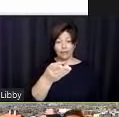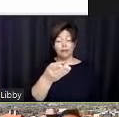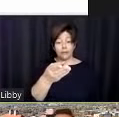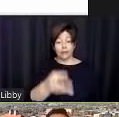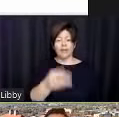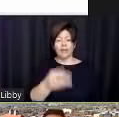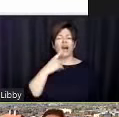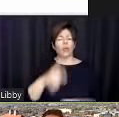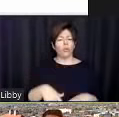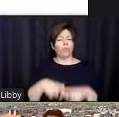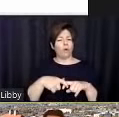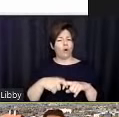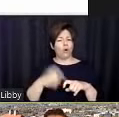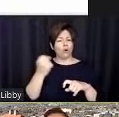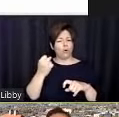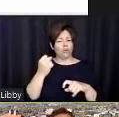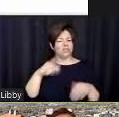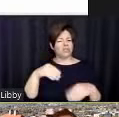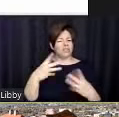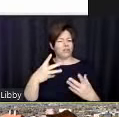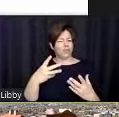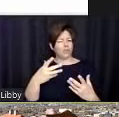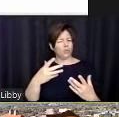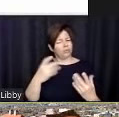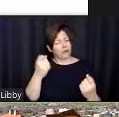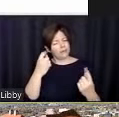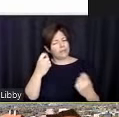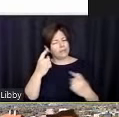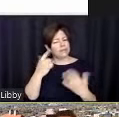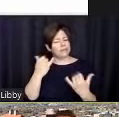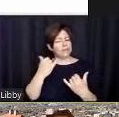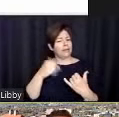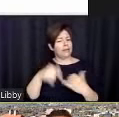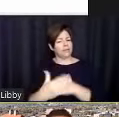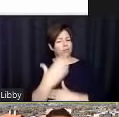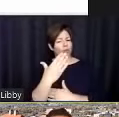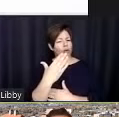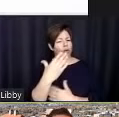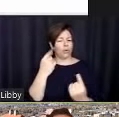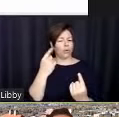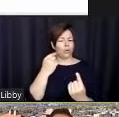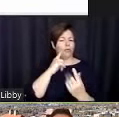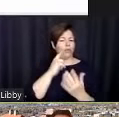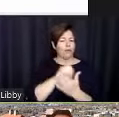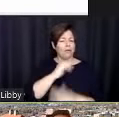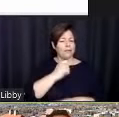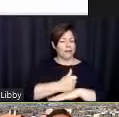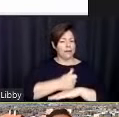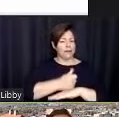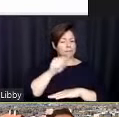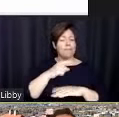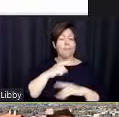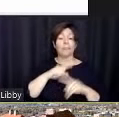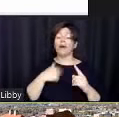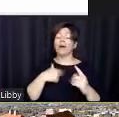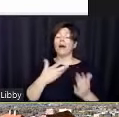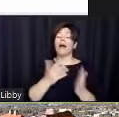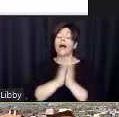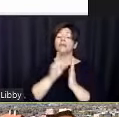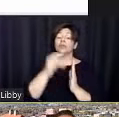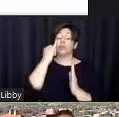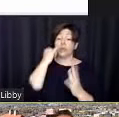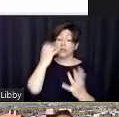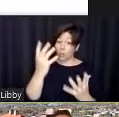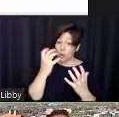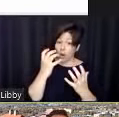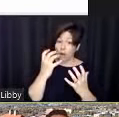here for just a second to kind of give you a sense of what I'm gonna try to do this morning to get us set up. But I'd ask you, if you'd like,